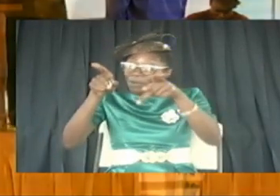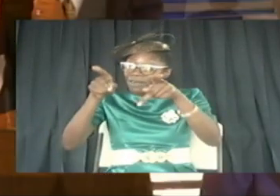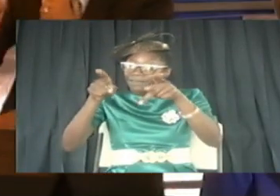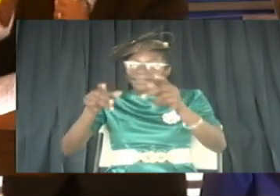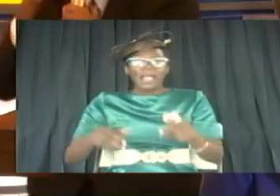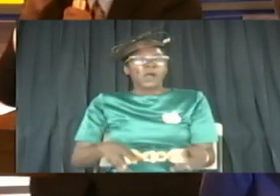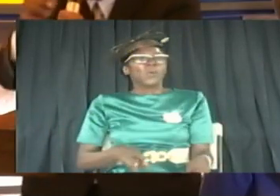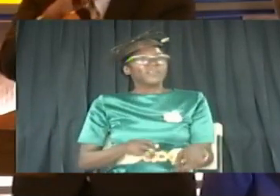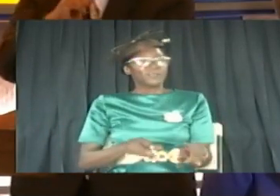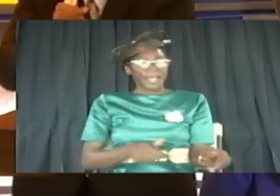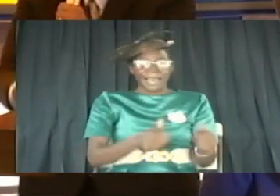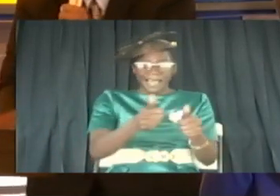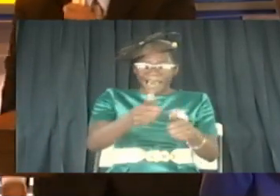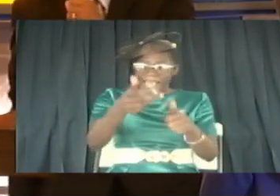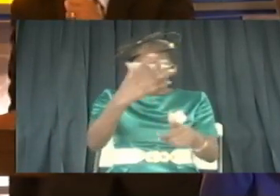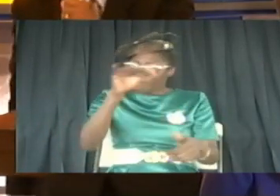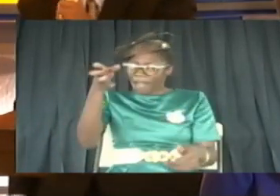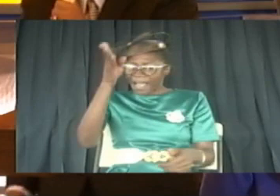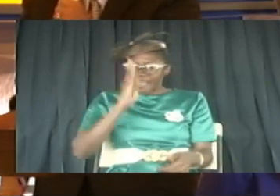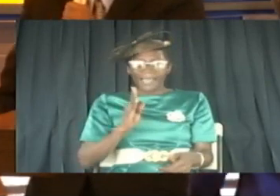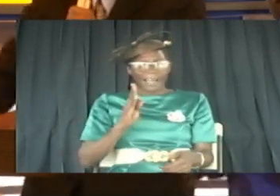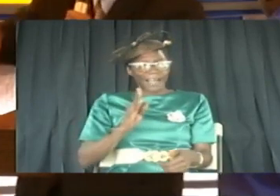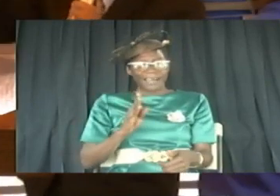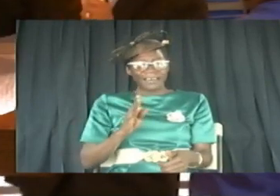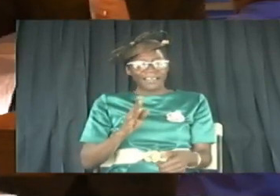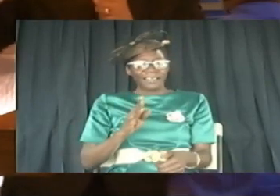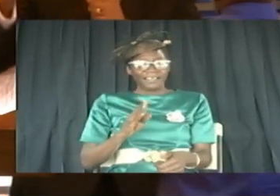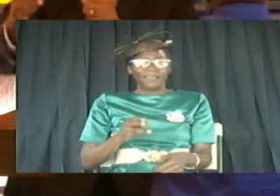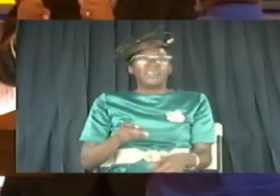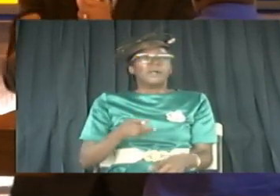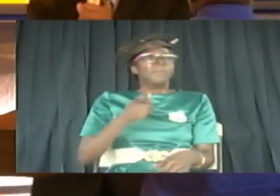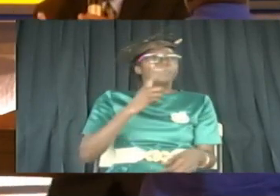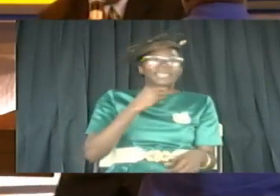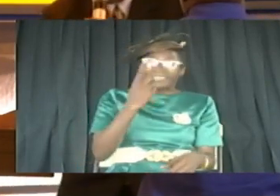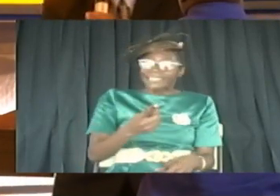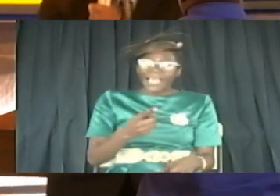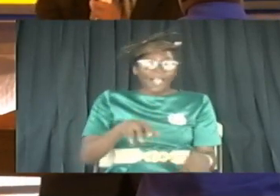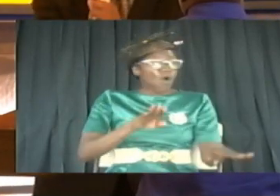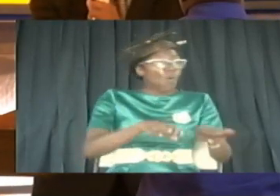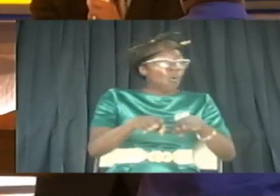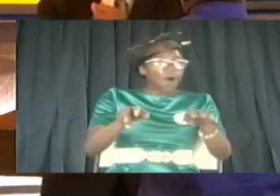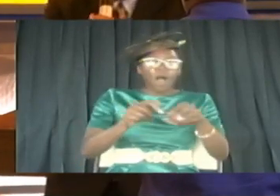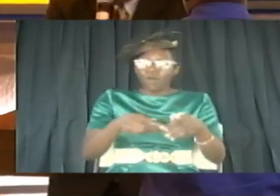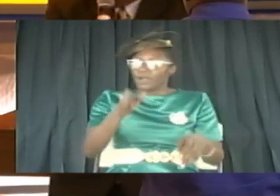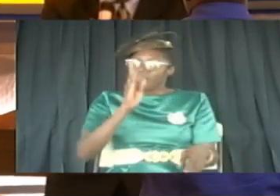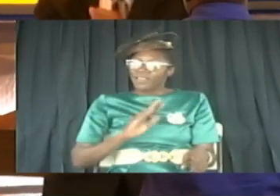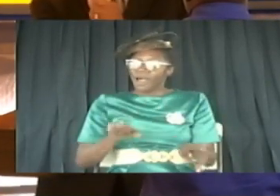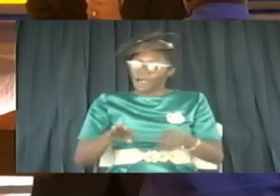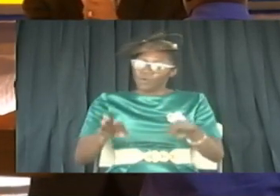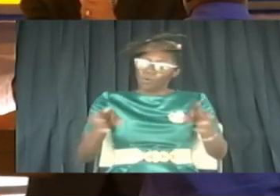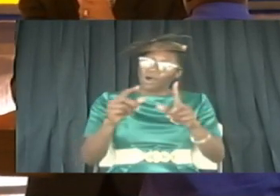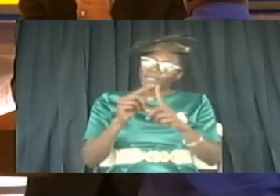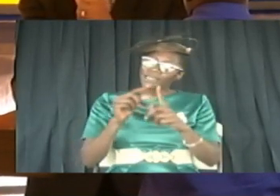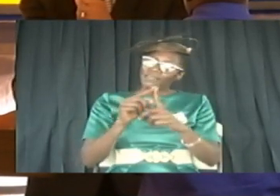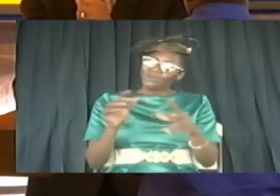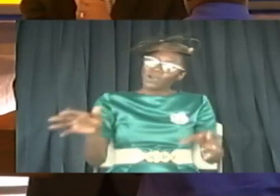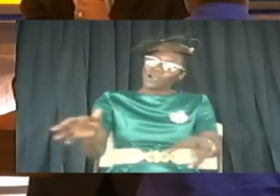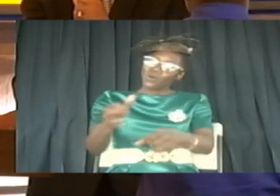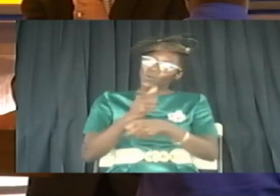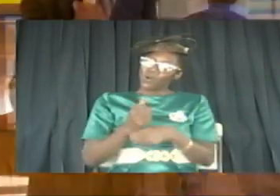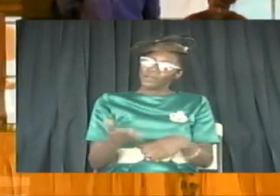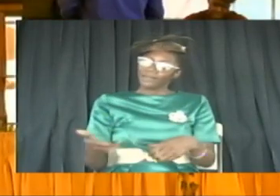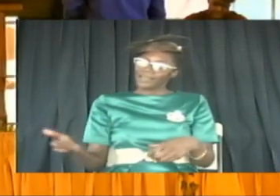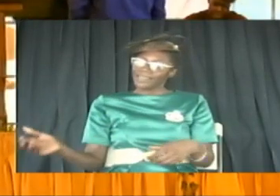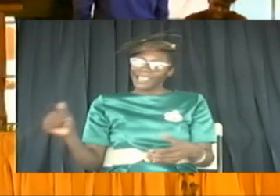you. I challenge the saints of Almighty God. Walk with him. Walk in his word. Hold on to the things that